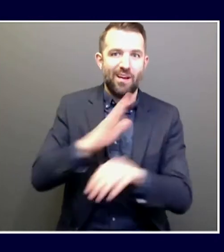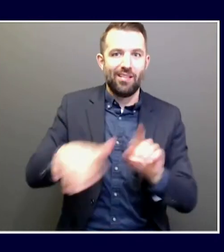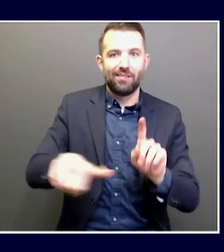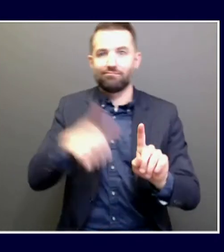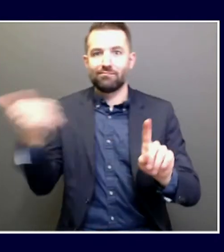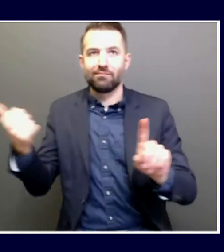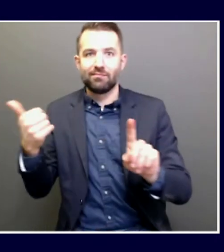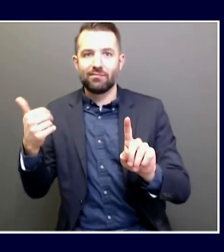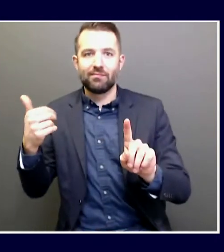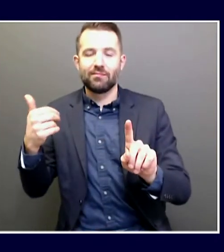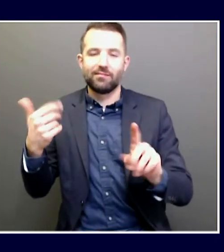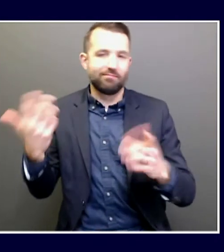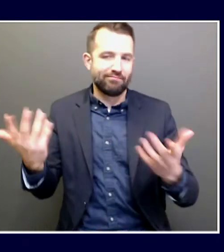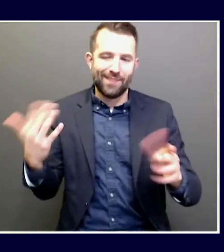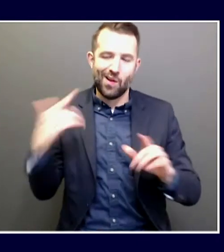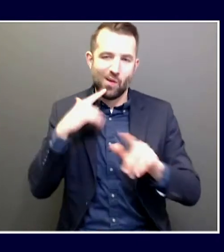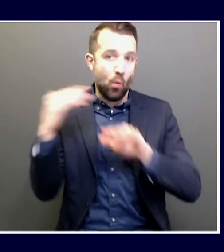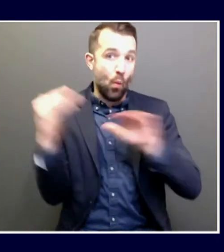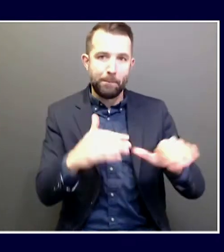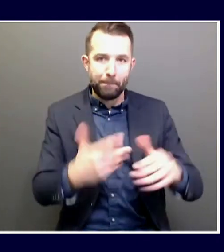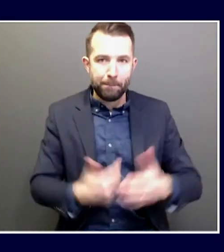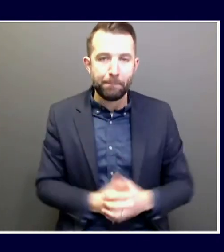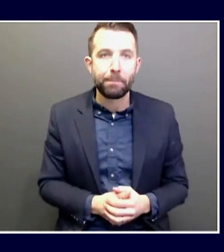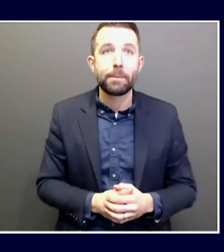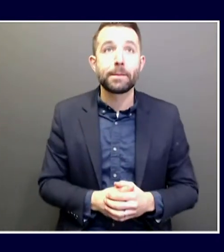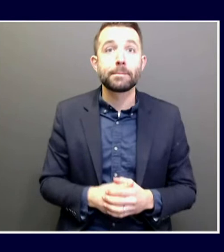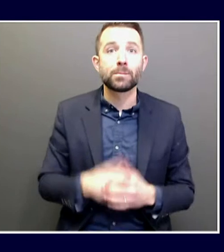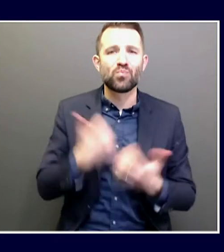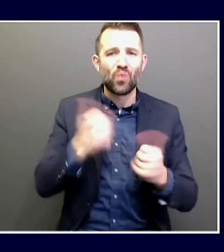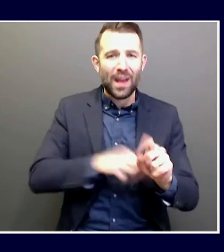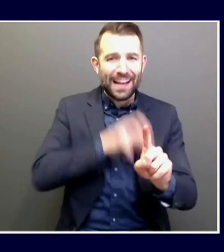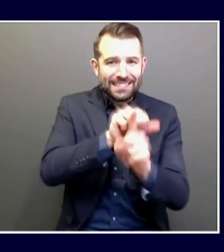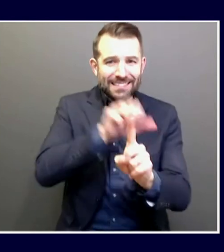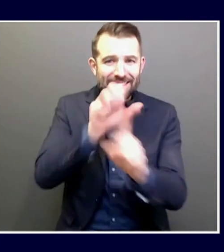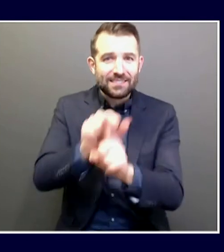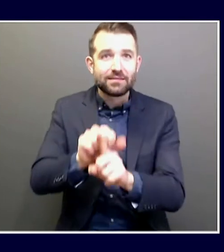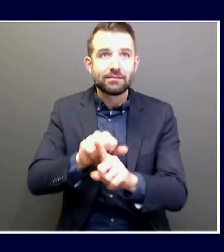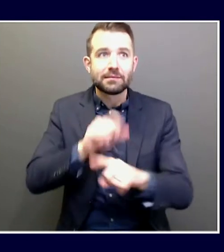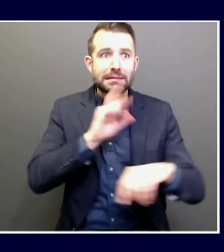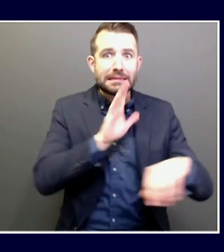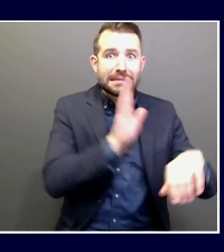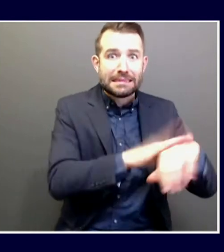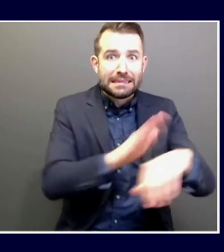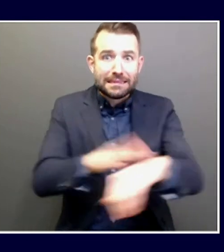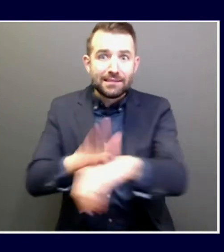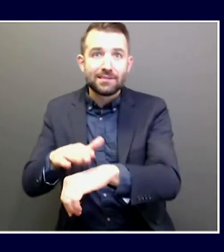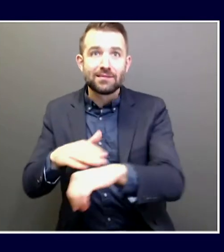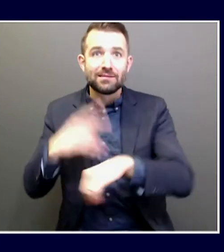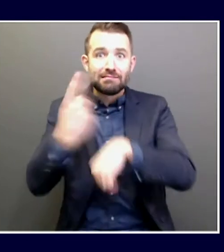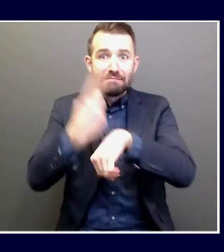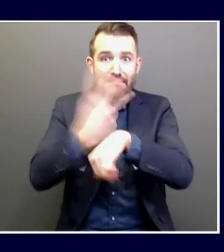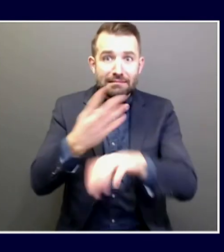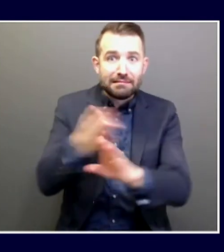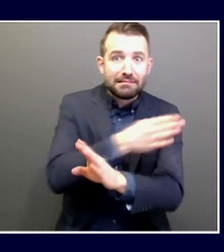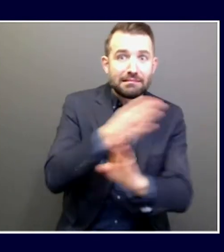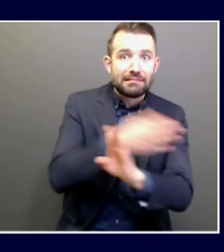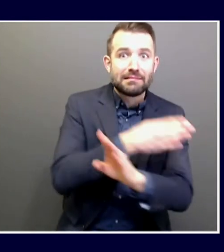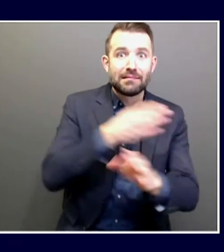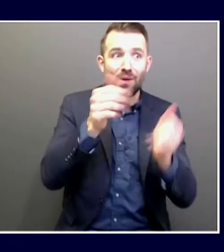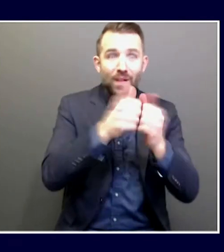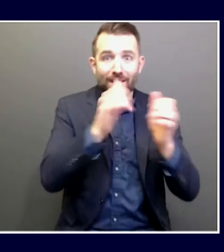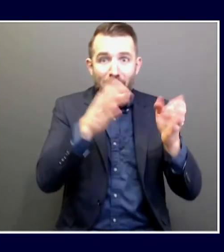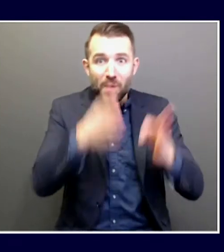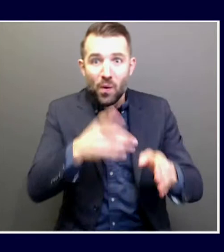In short, trying to catch Omicron by contact tracing is like trying to catch a bullet train on